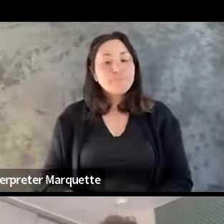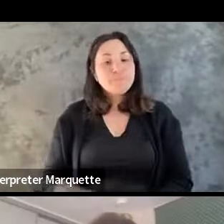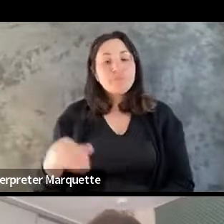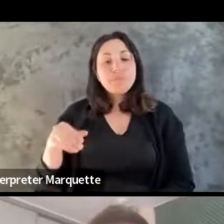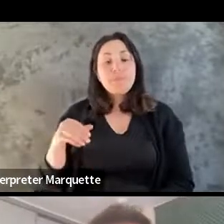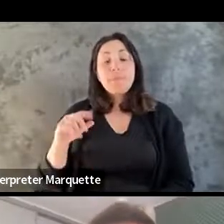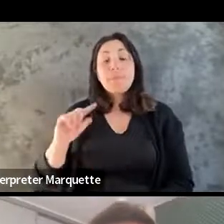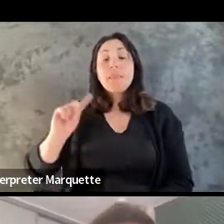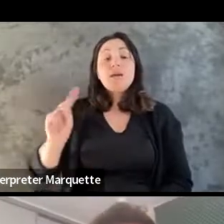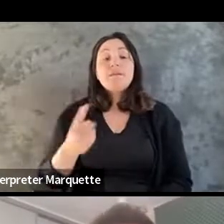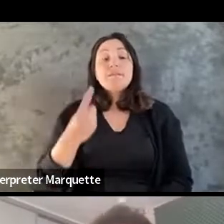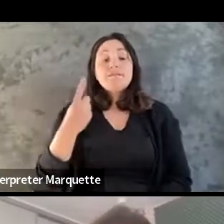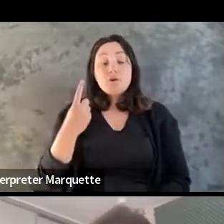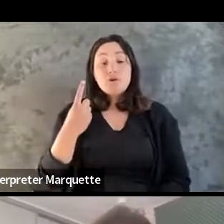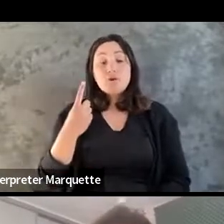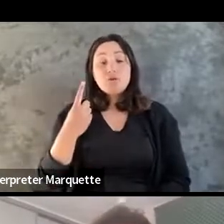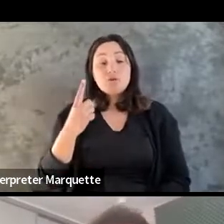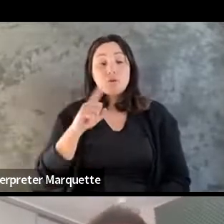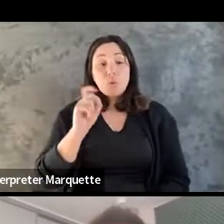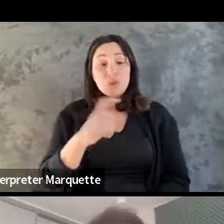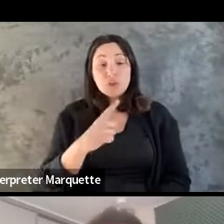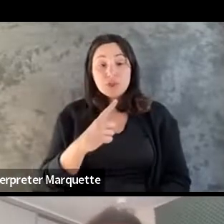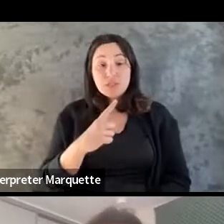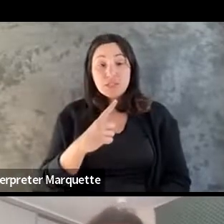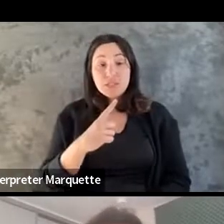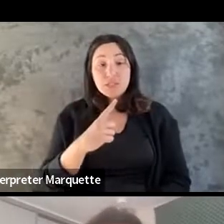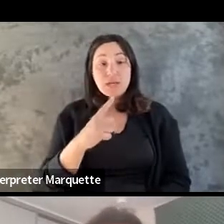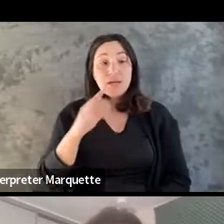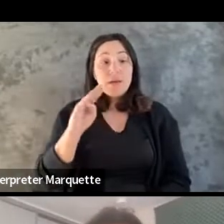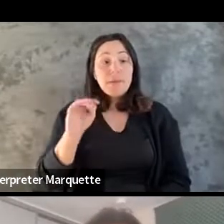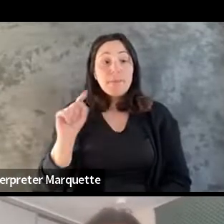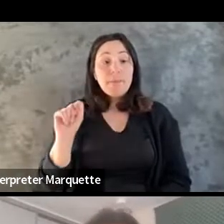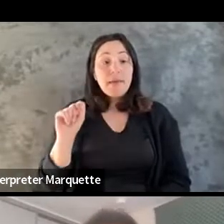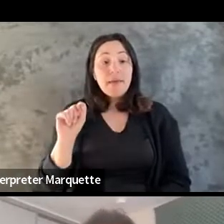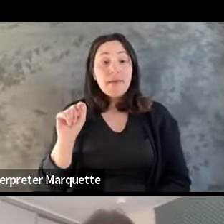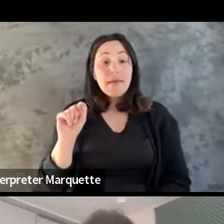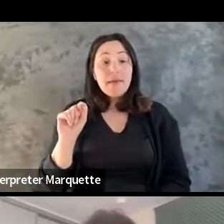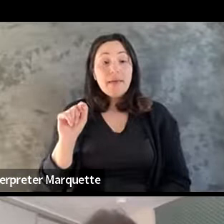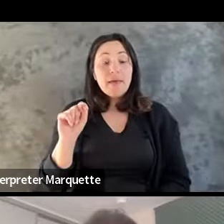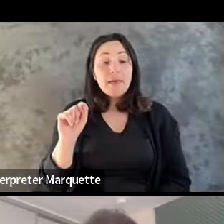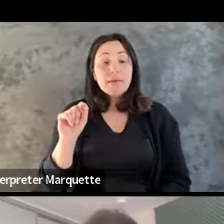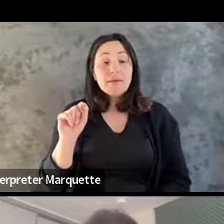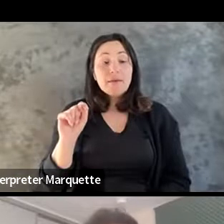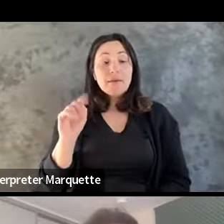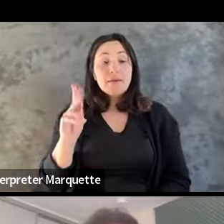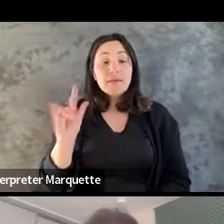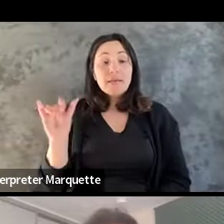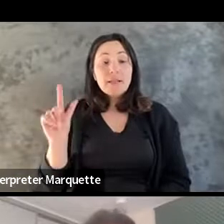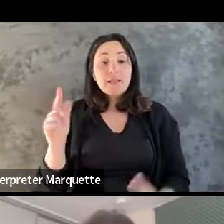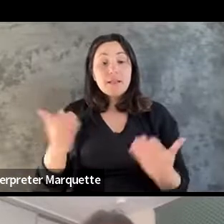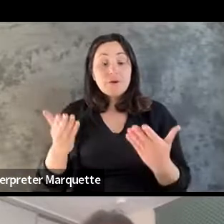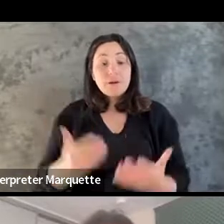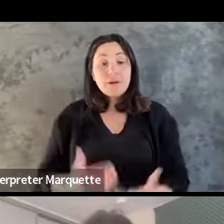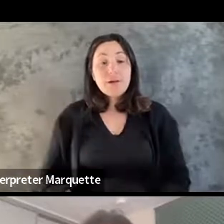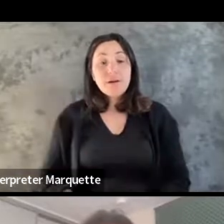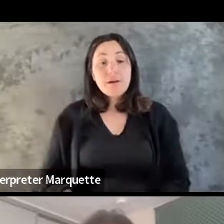Our first question is Matt Kill. Matt, are you in the room?